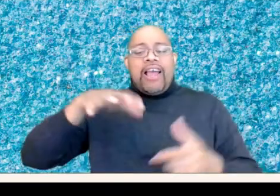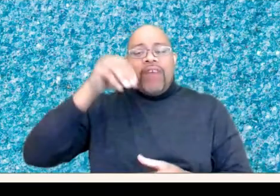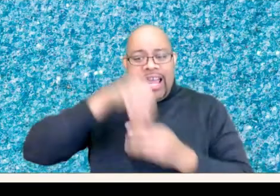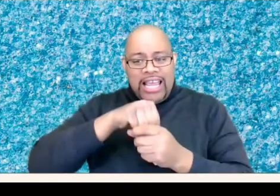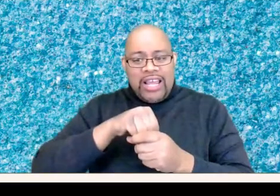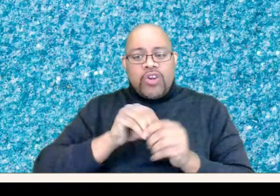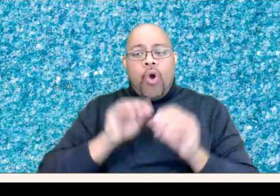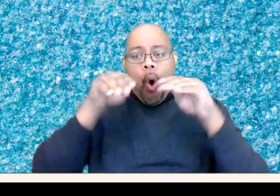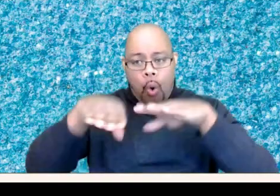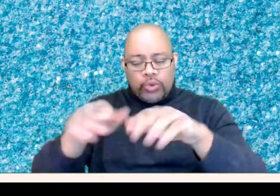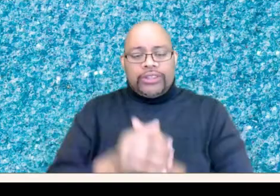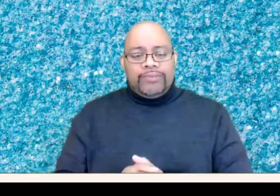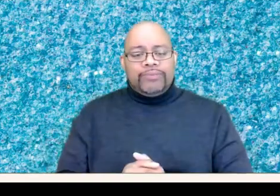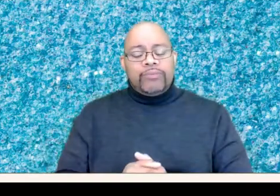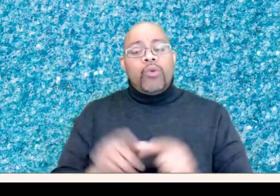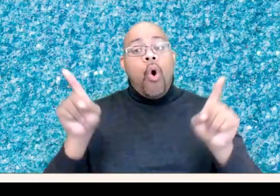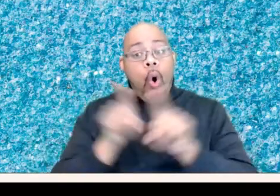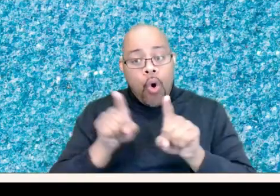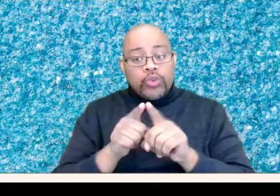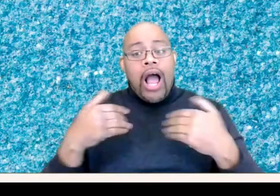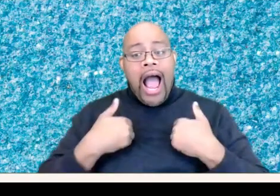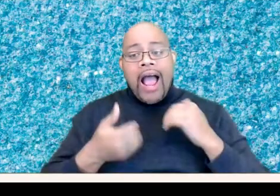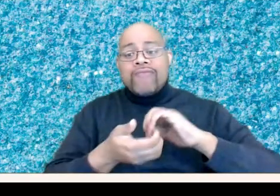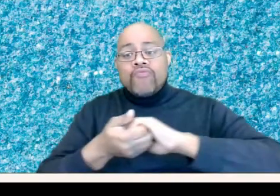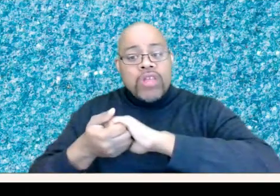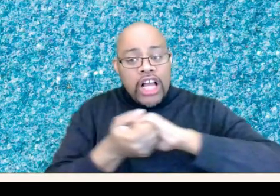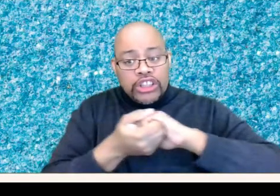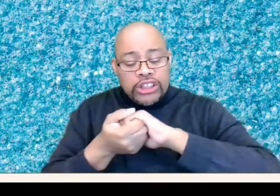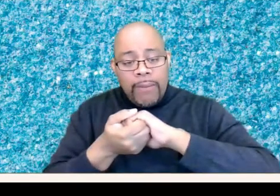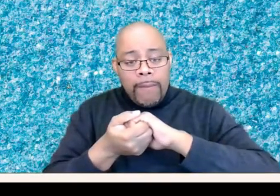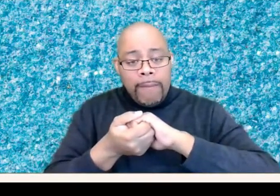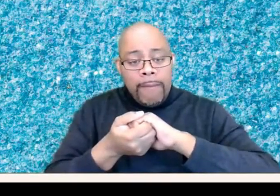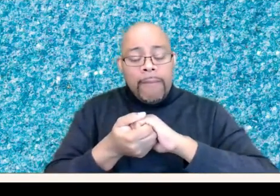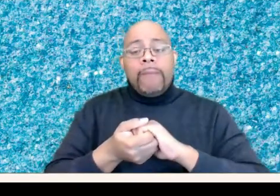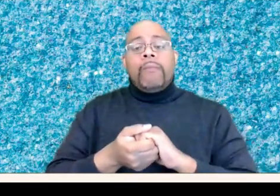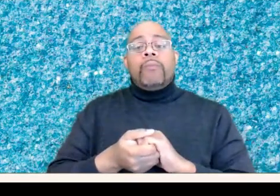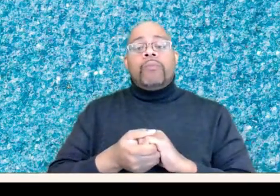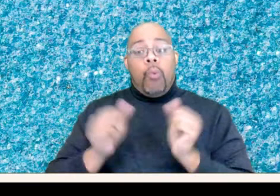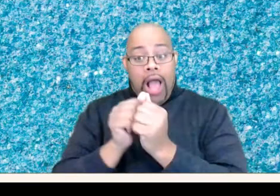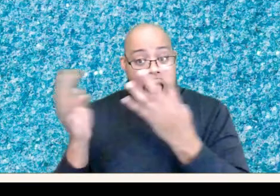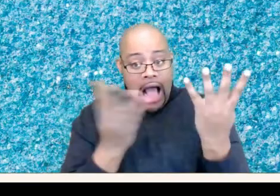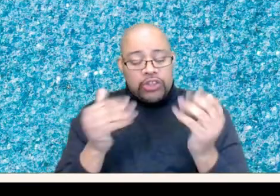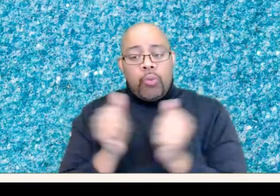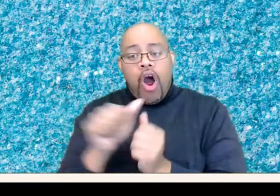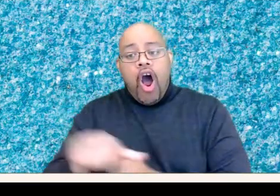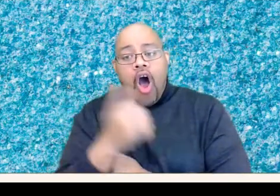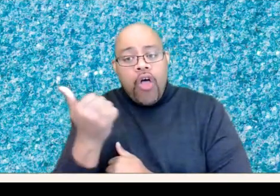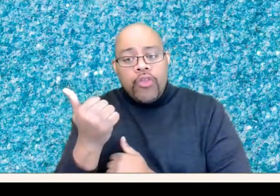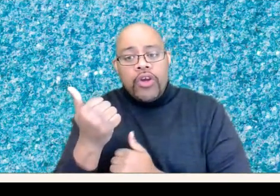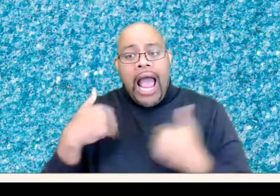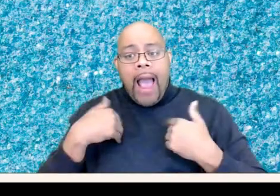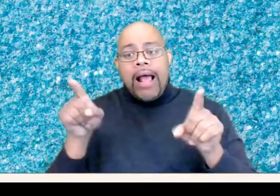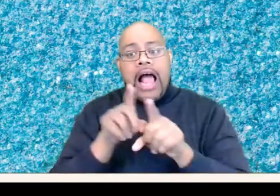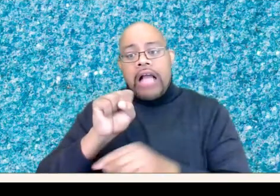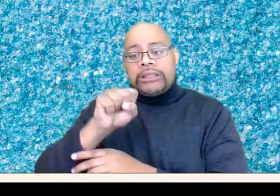the Pacific. But then we can also find symbiotic relationships of Symbiodinaceae in porifera, or giant